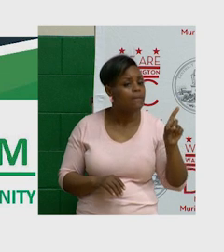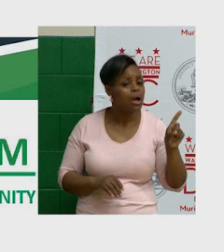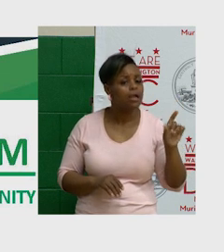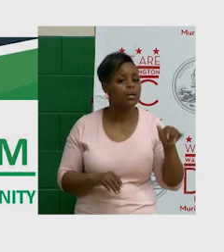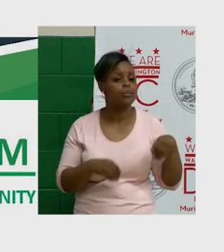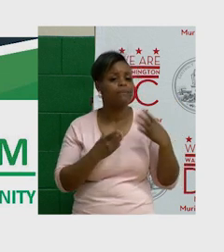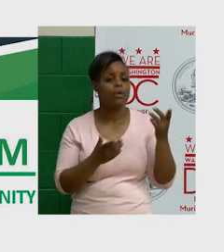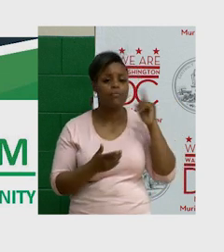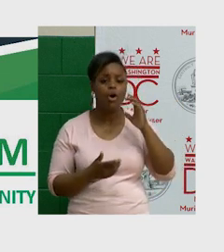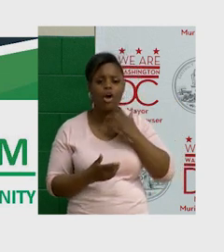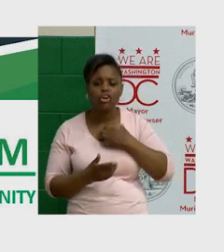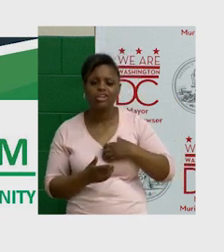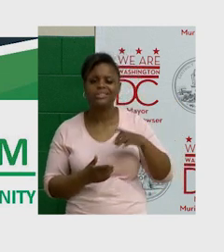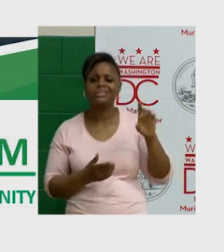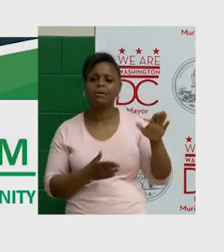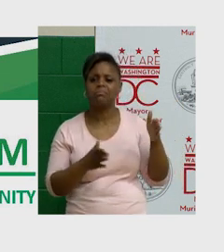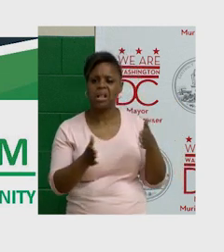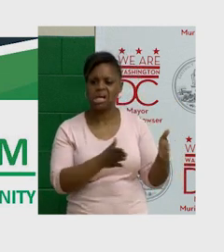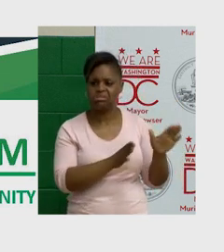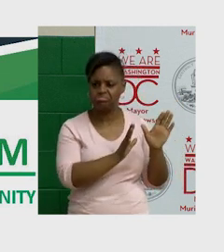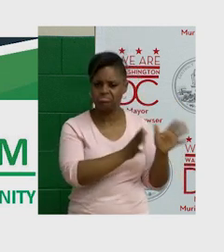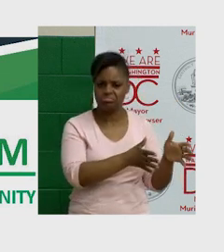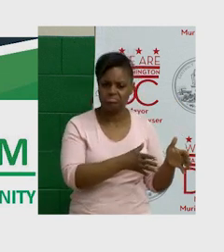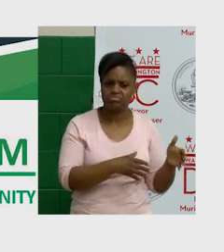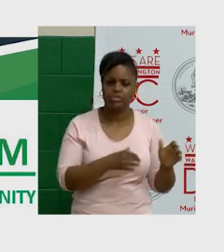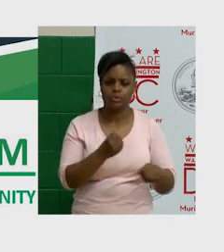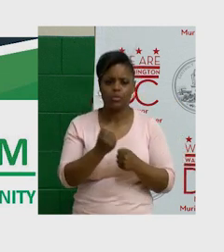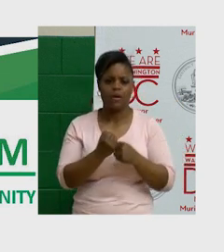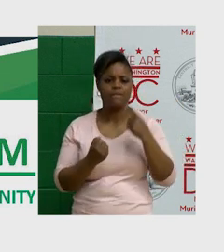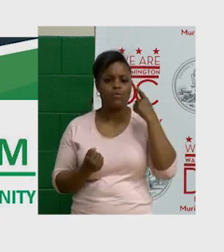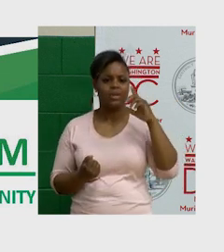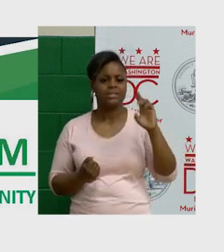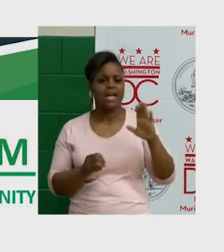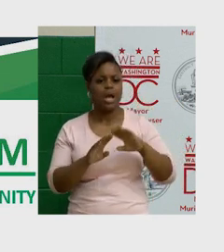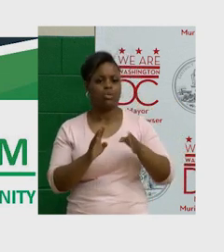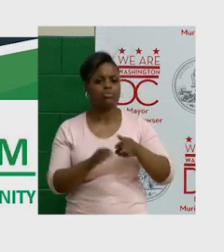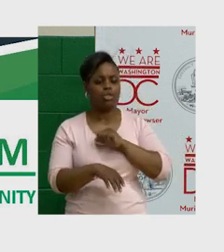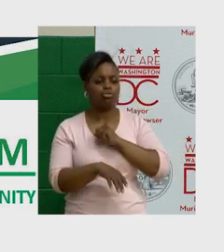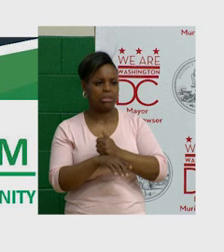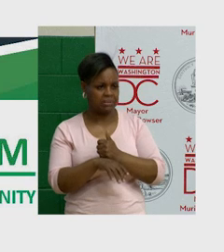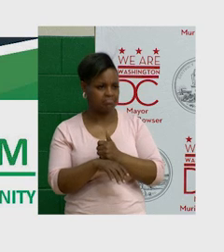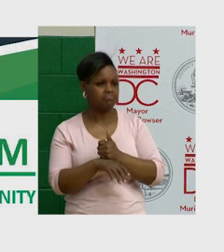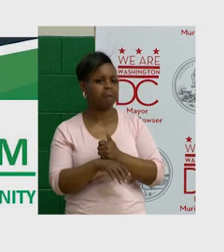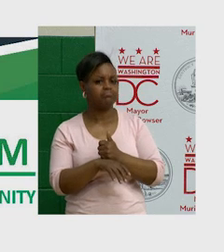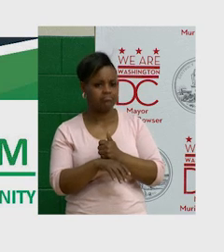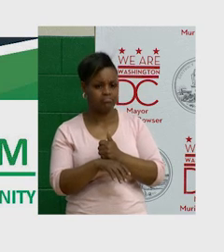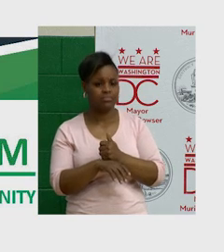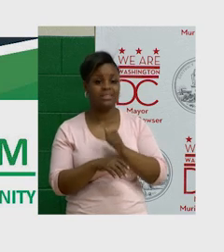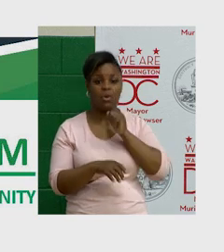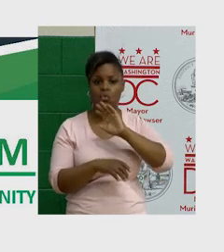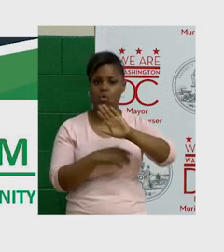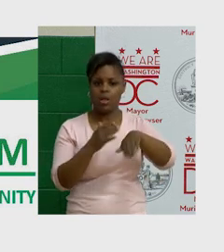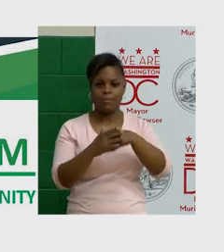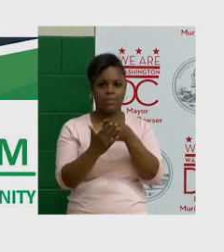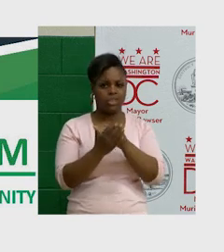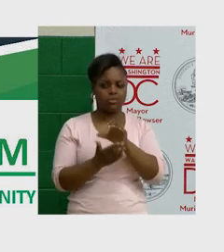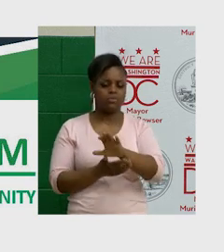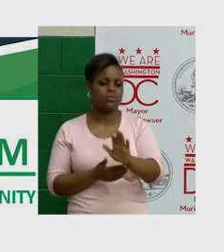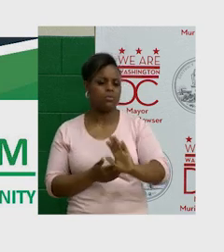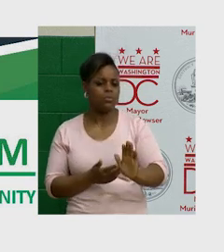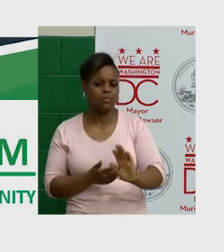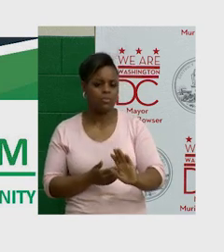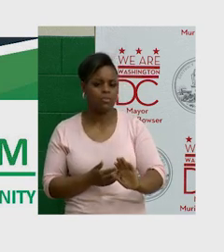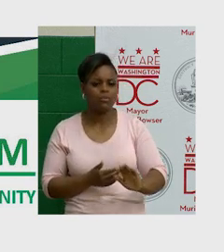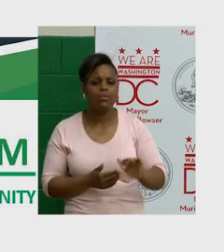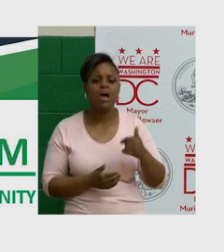plan, as well as some support for the DC Housing Authority. It isn't all the money we spend on housing. There's lots of money out there through